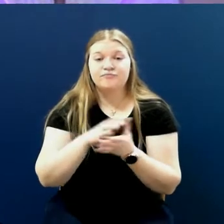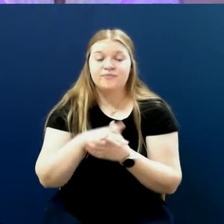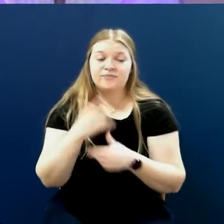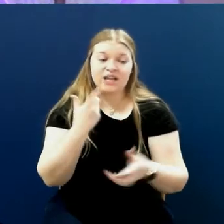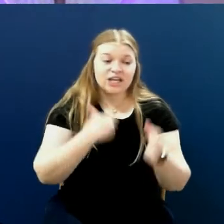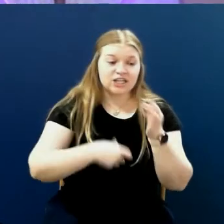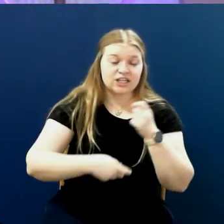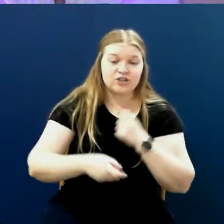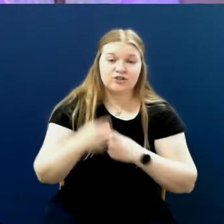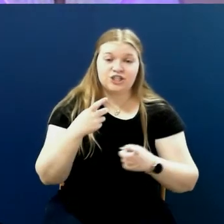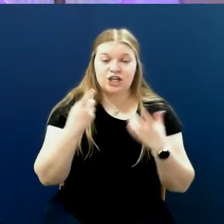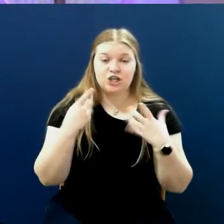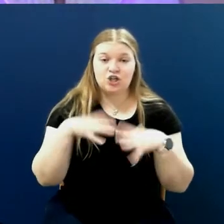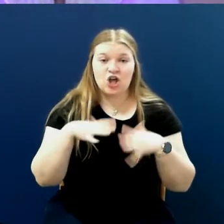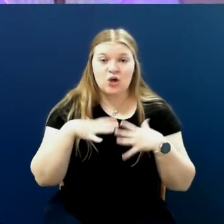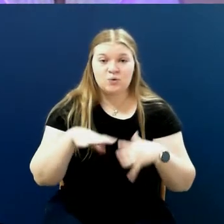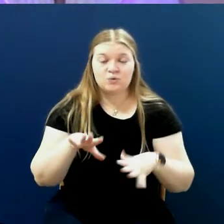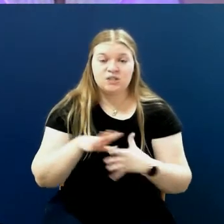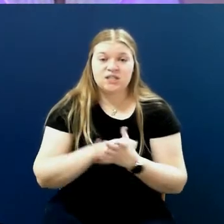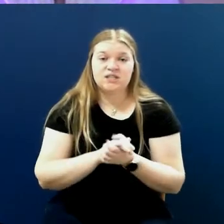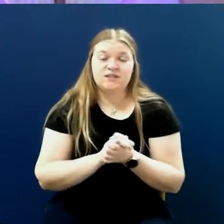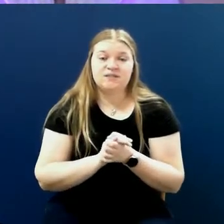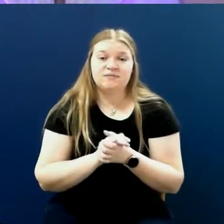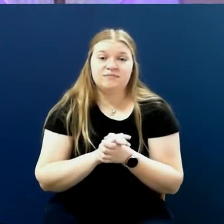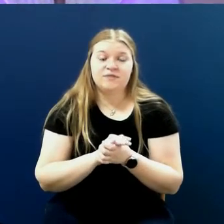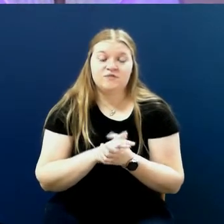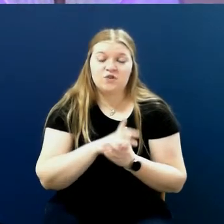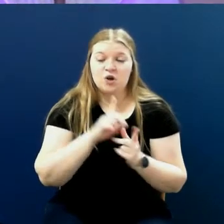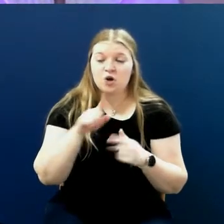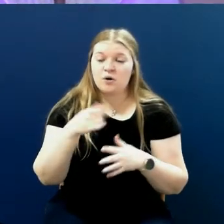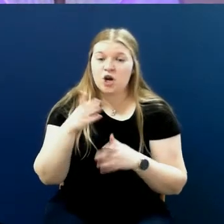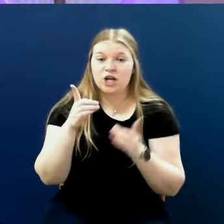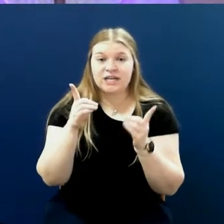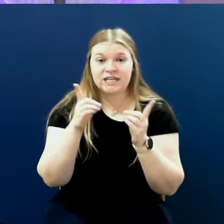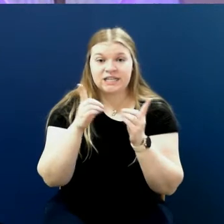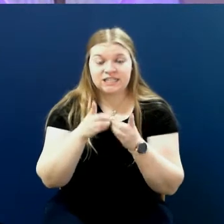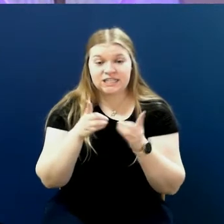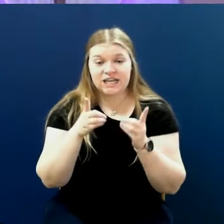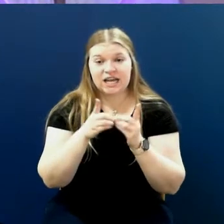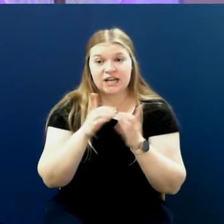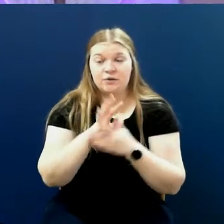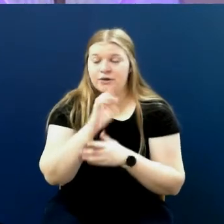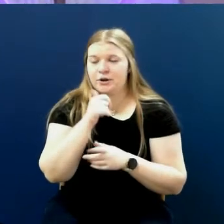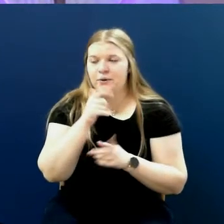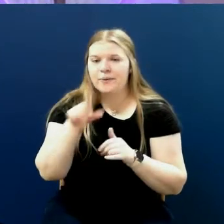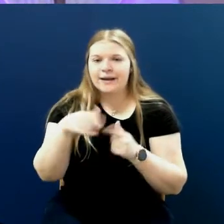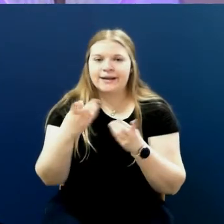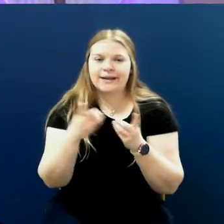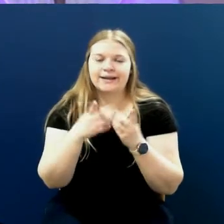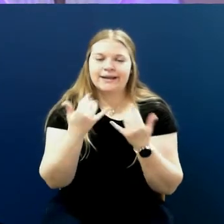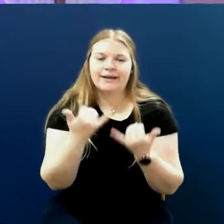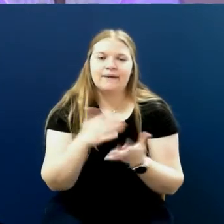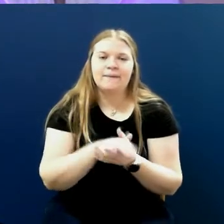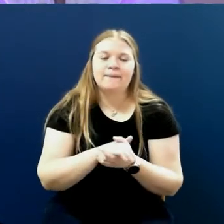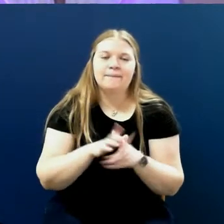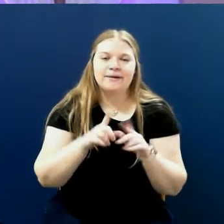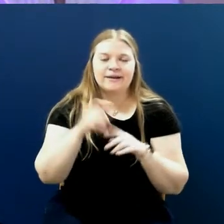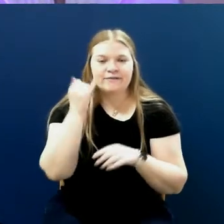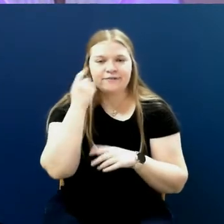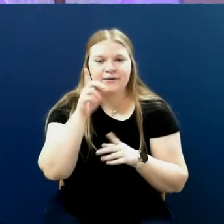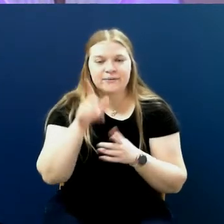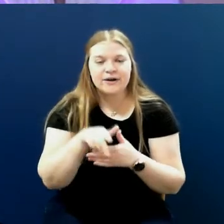changed clothes. If you're going out on a date, I know we're not going out on dates right now, but if you